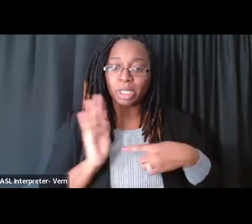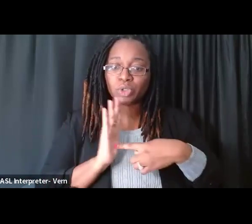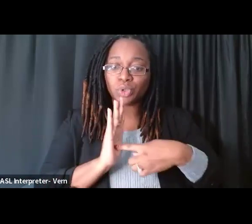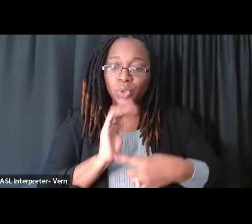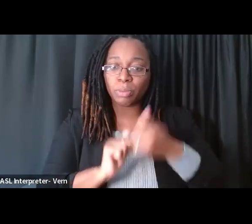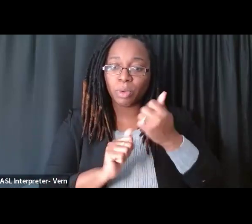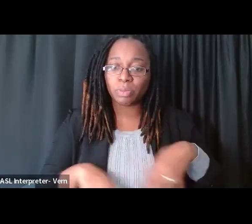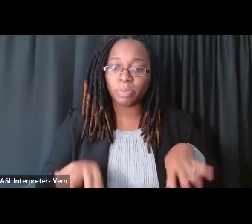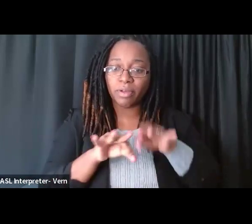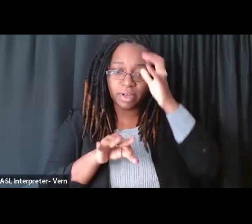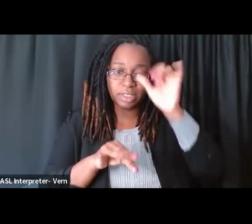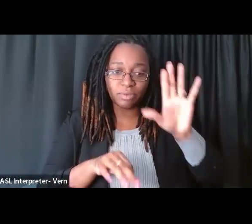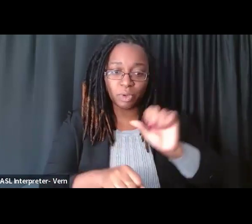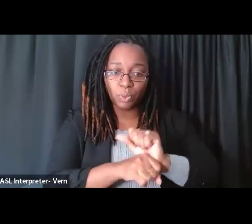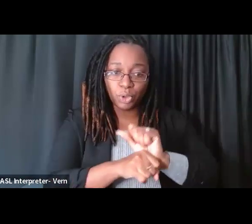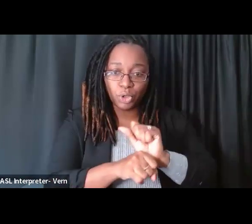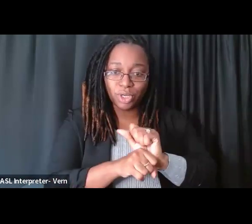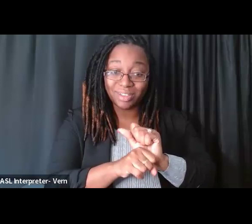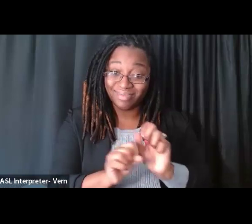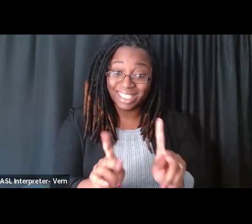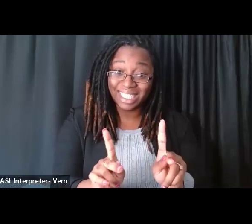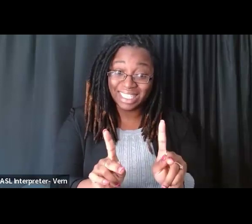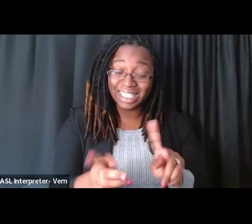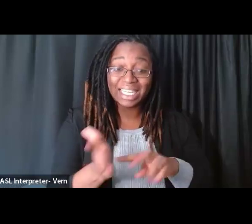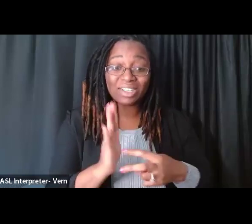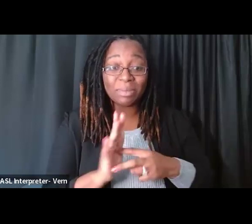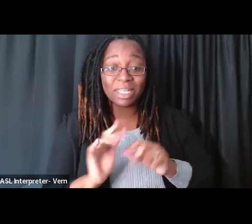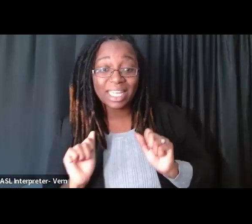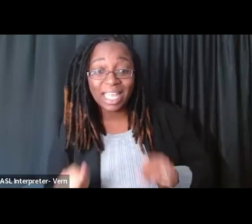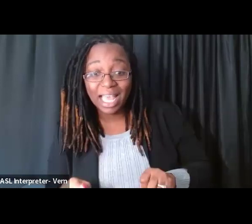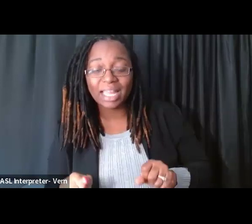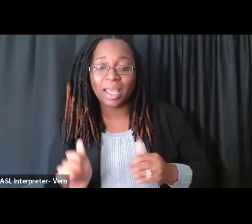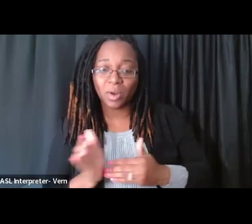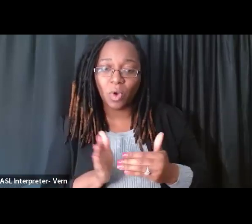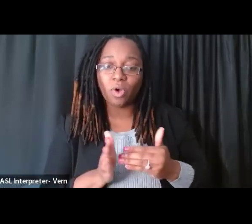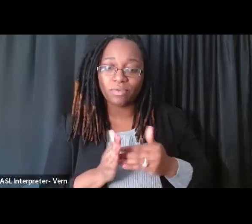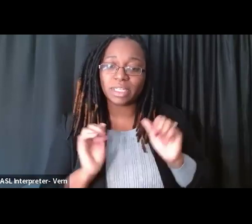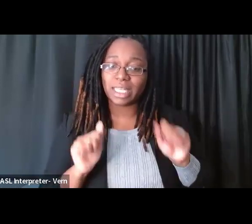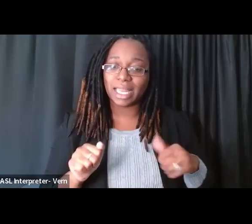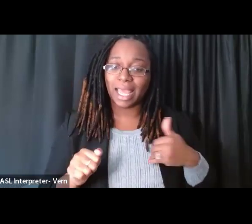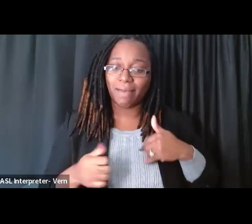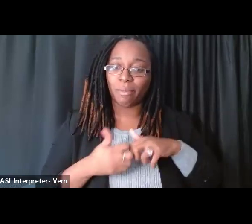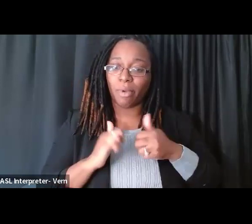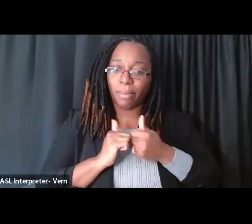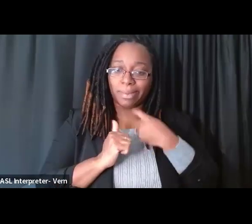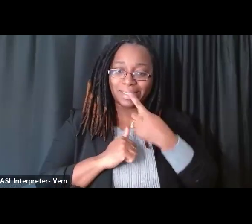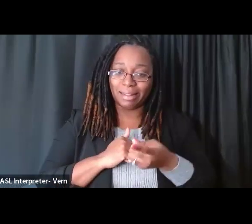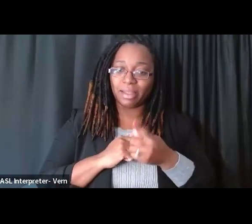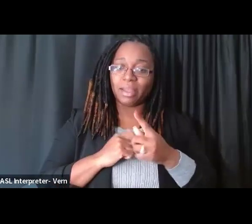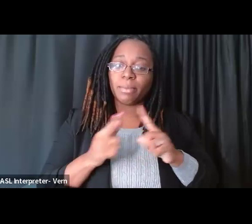actors, or actors and directors, or directors and producers, but in the racial hierarchies that are often at